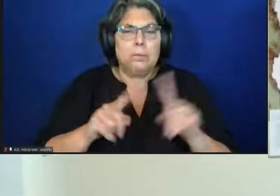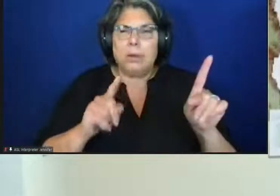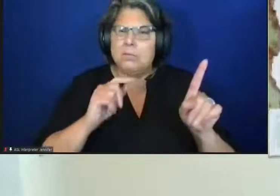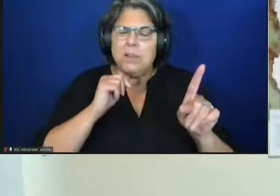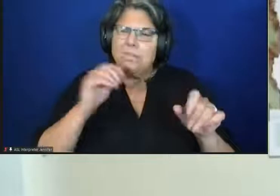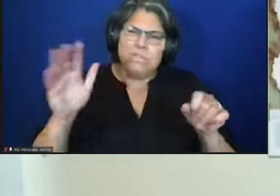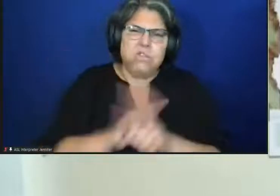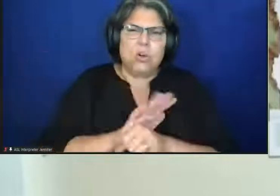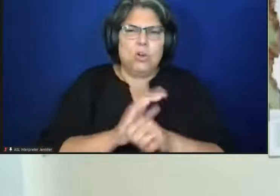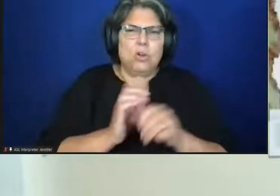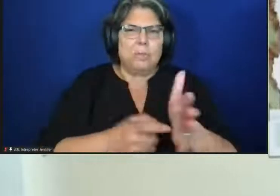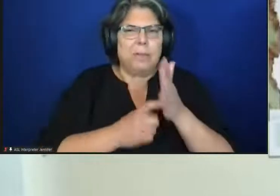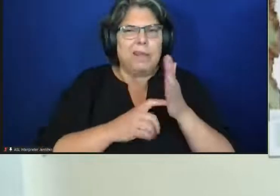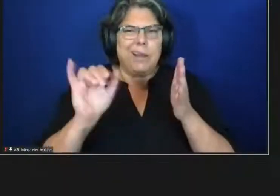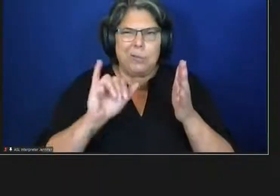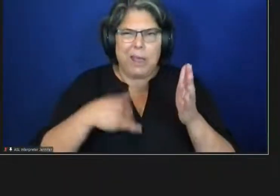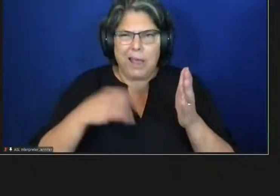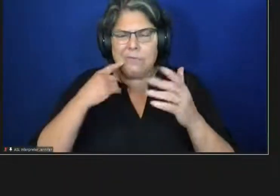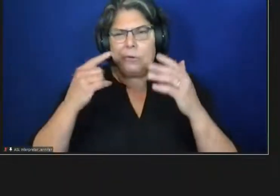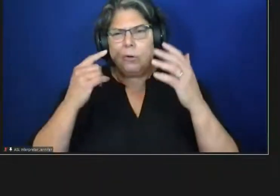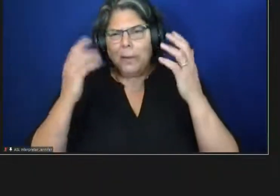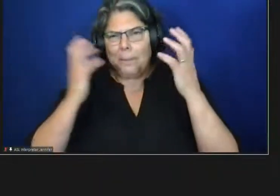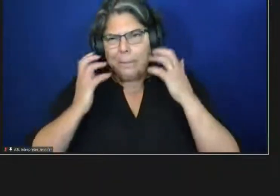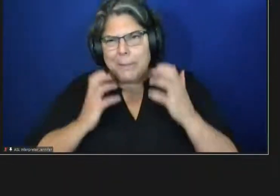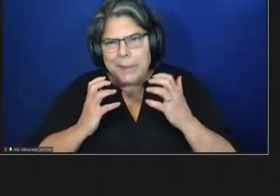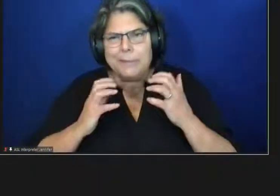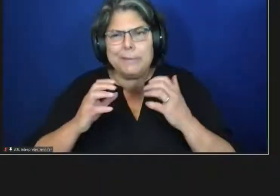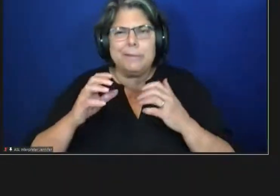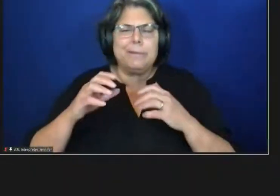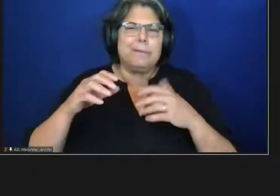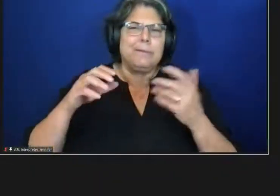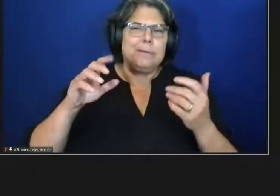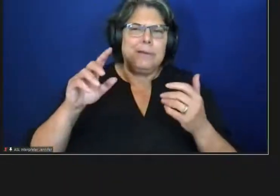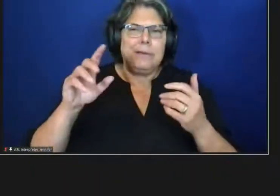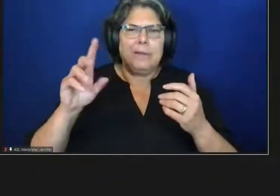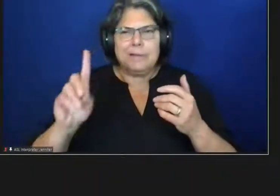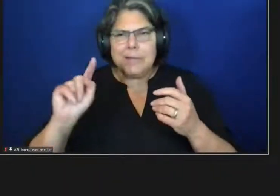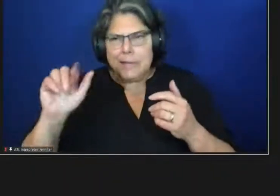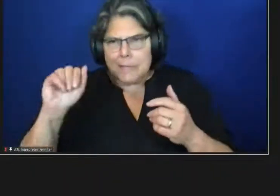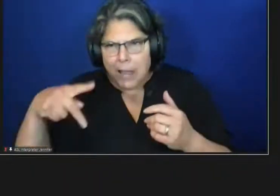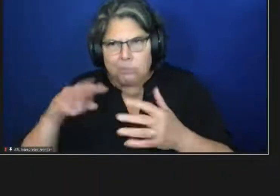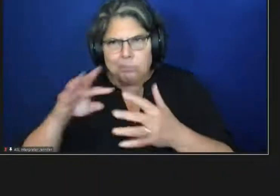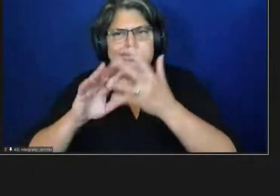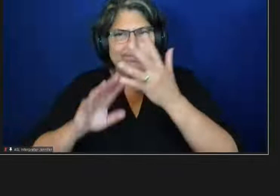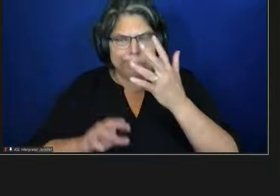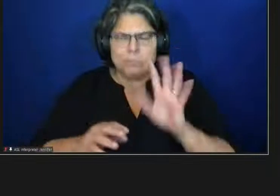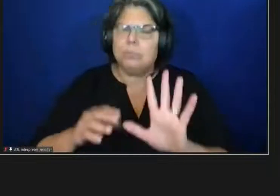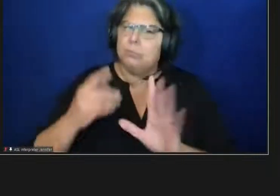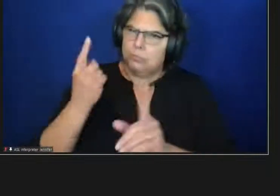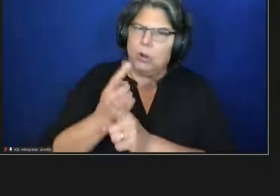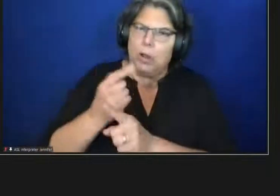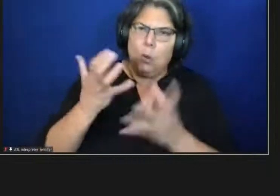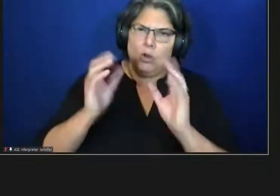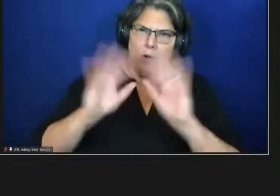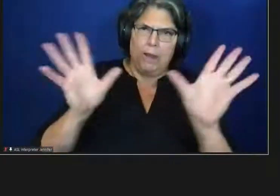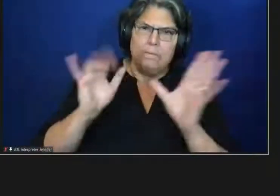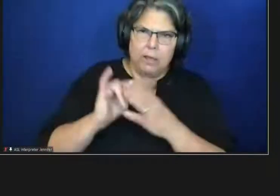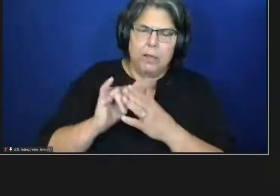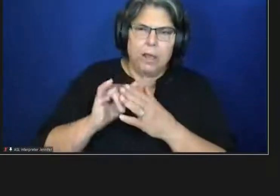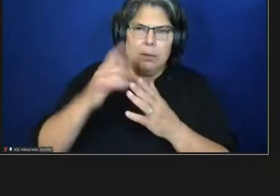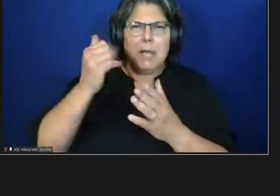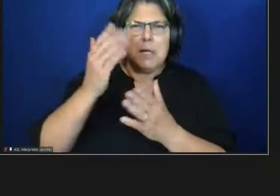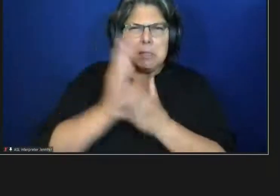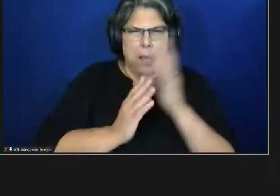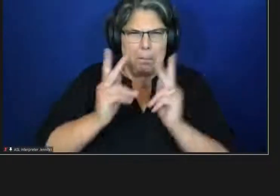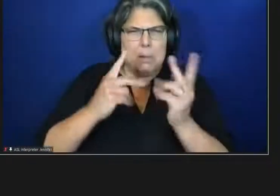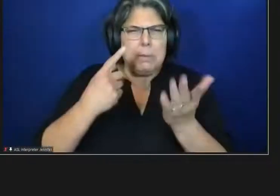mandate as we have with the other vaccines. Right. I just wanted to kind of clarify that, because I think there's been some